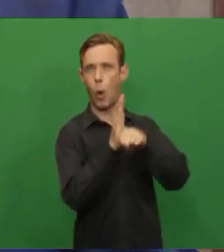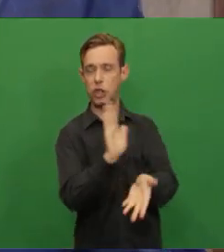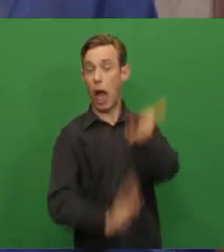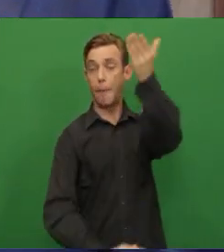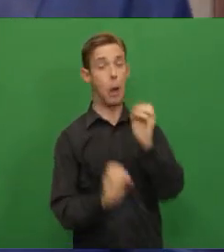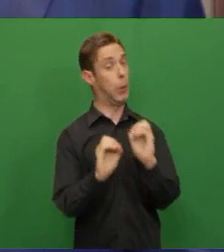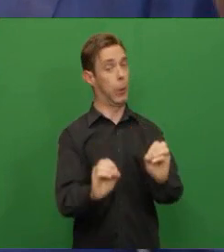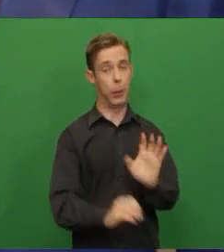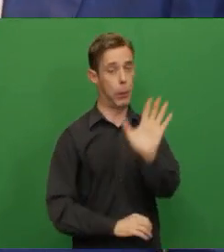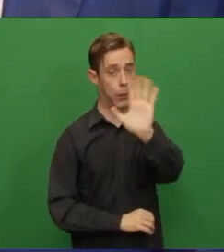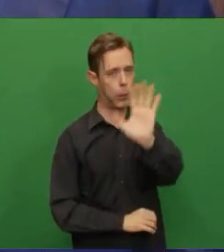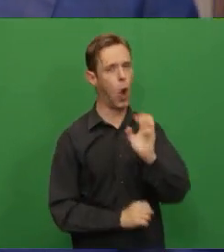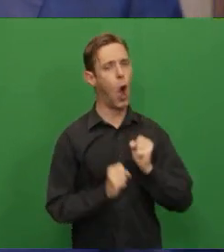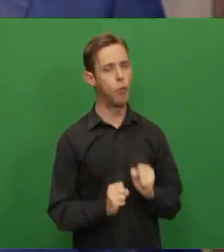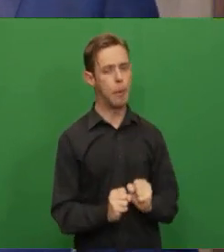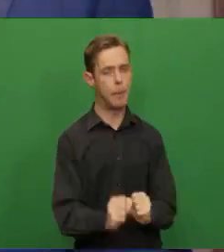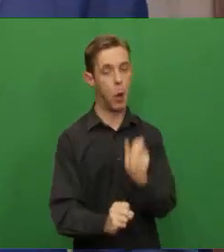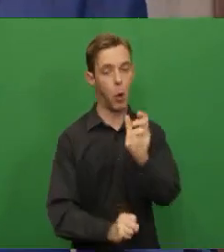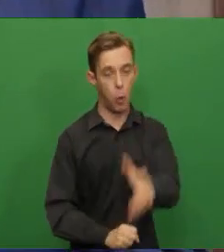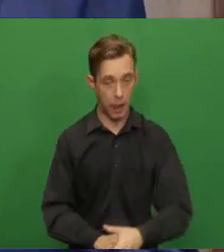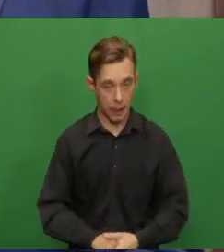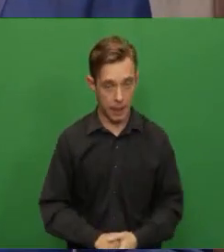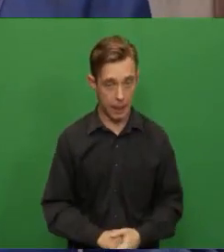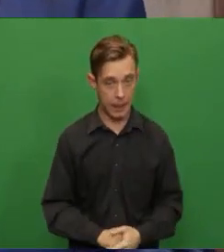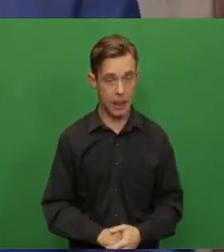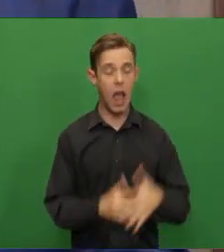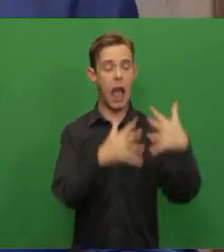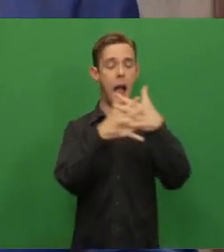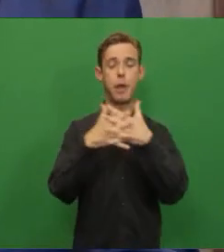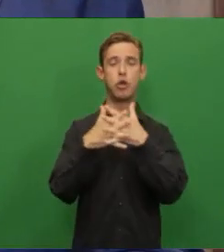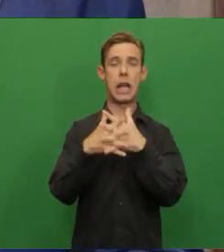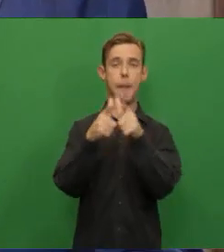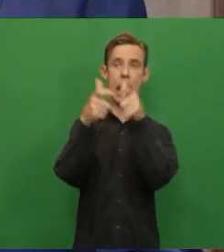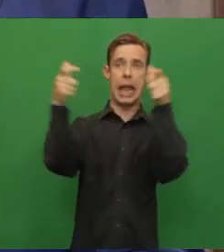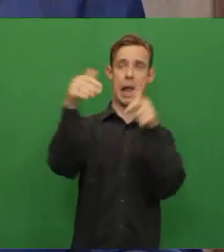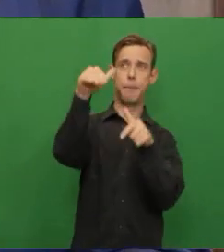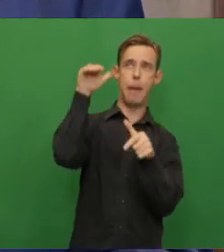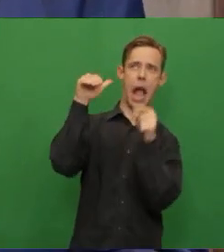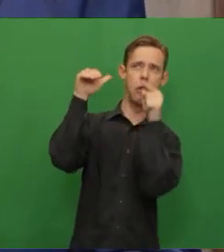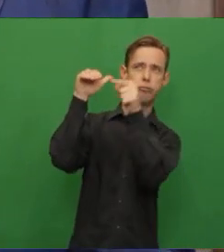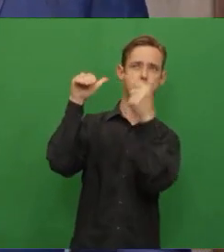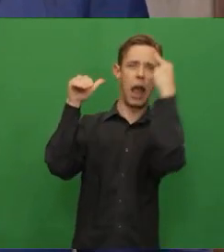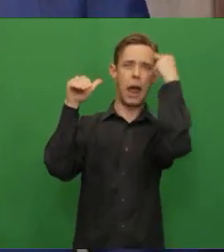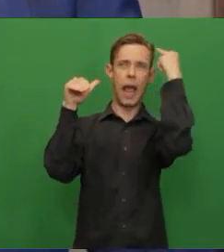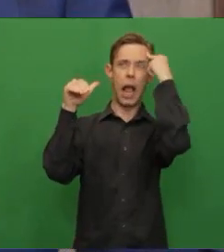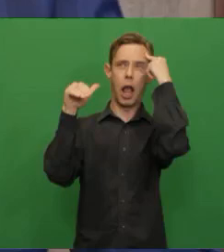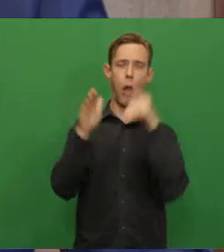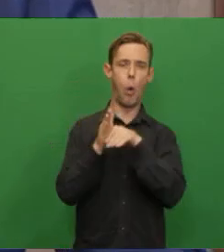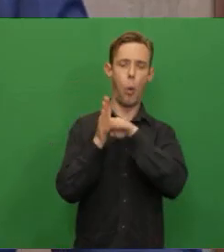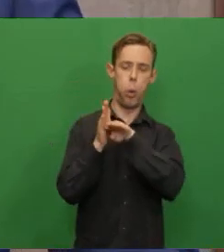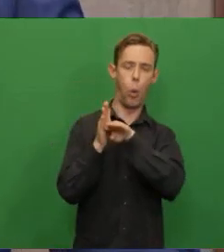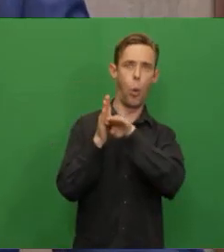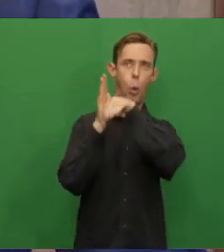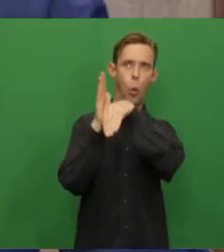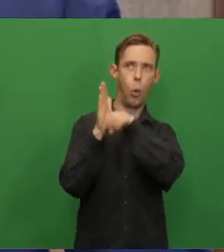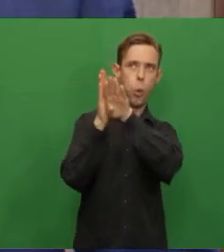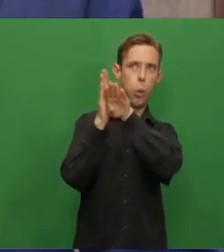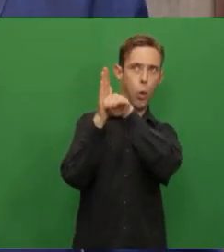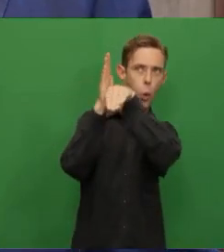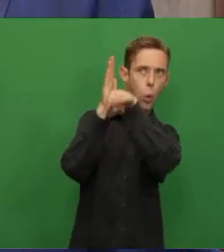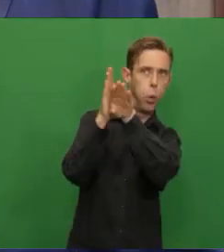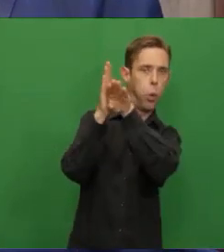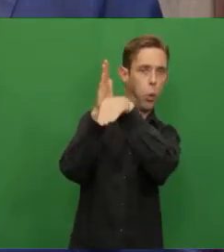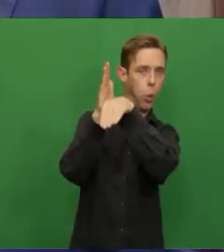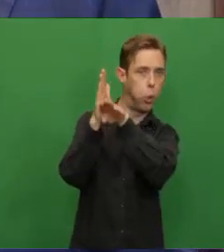tightening by the US Fed is expected to follow a measured path in the absence of significant